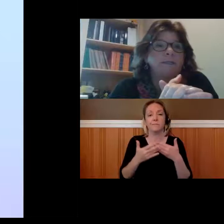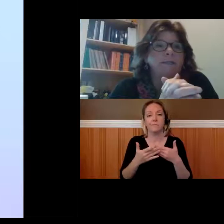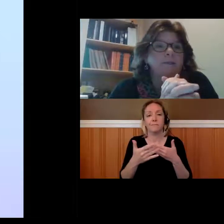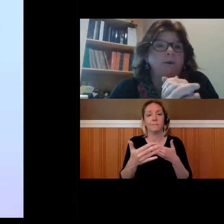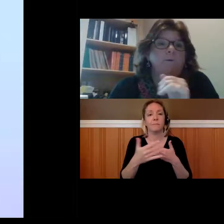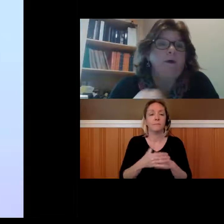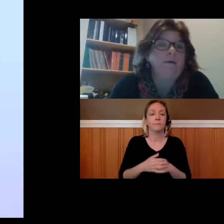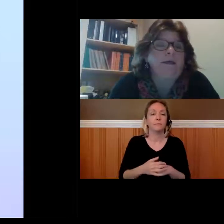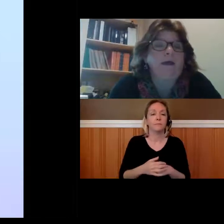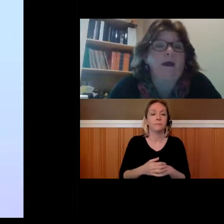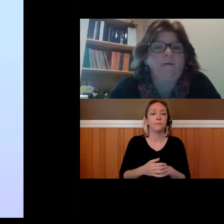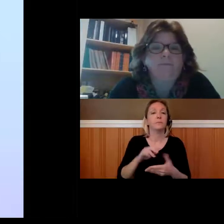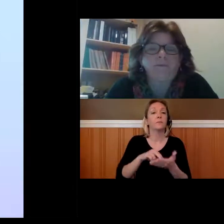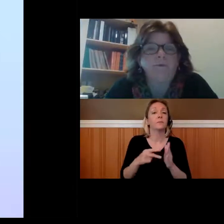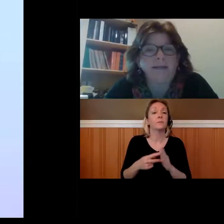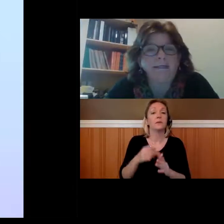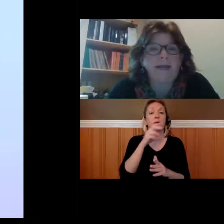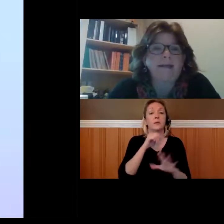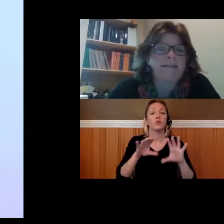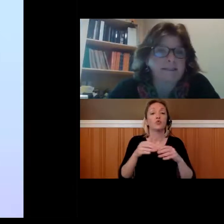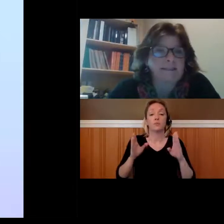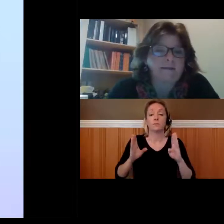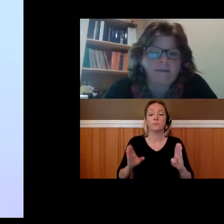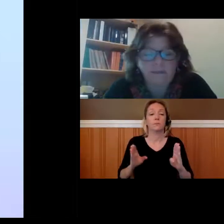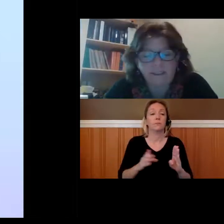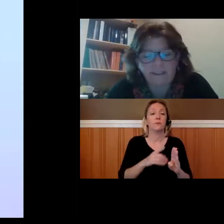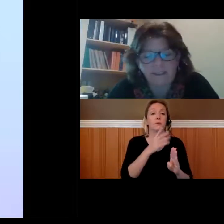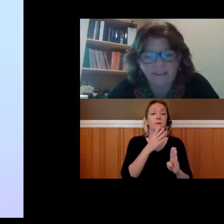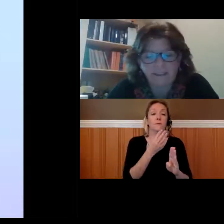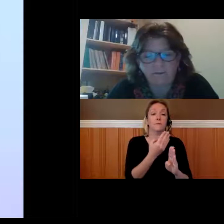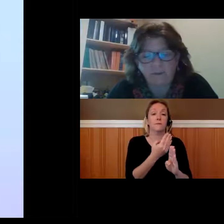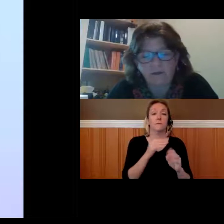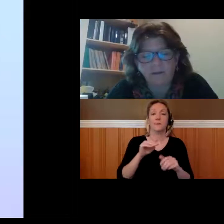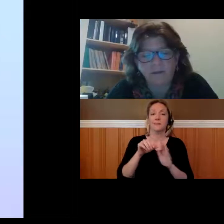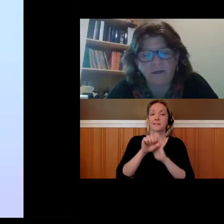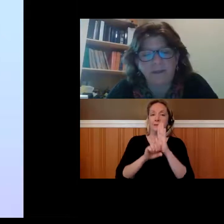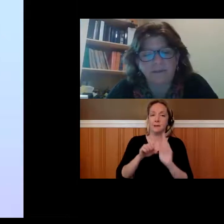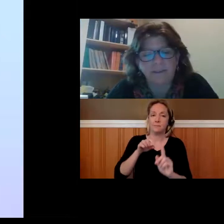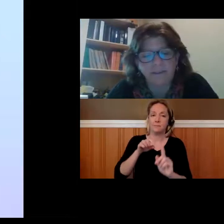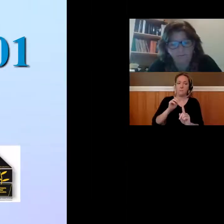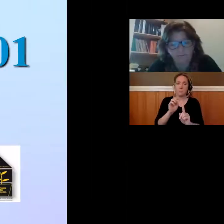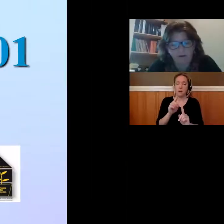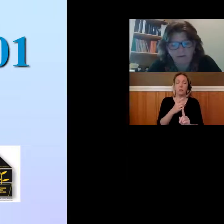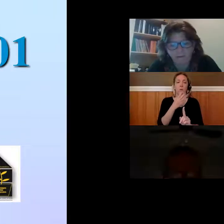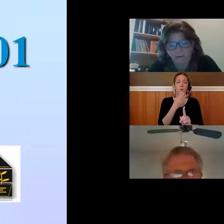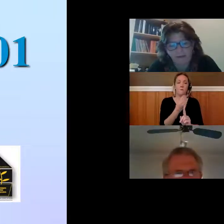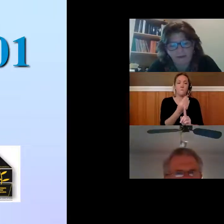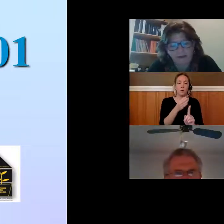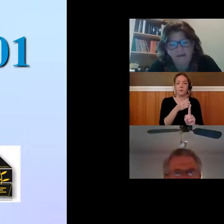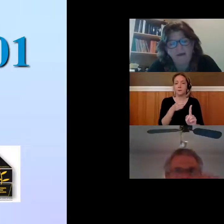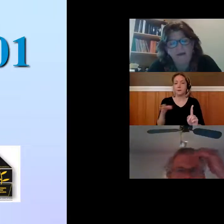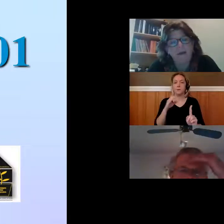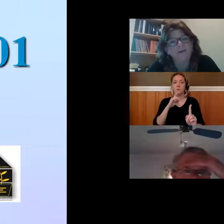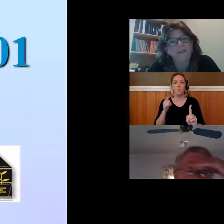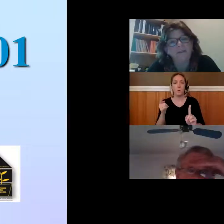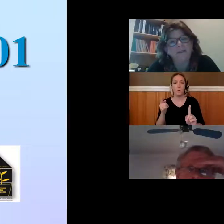14 to 21. Through IDEA it's 16, it starts at age 16, we start talking about transition, but in Maryland we start talking